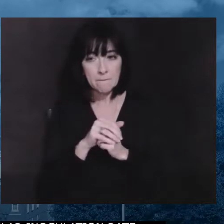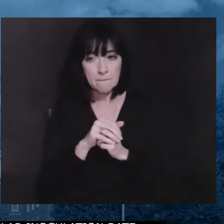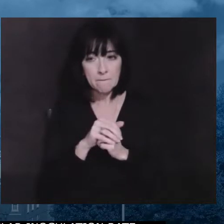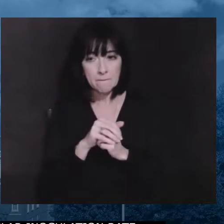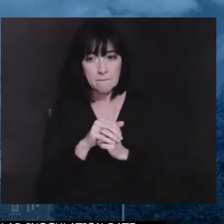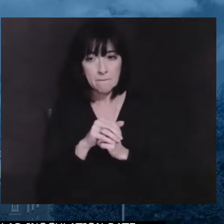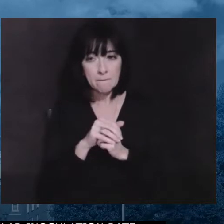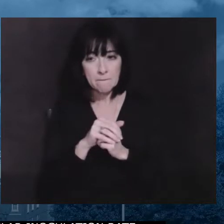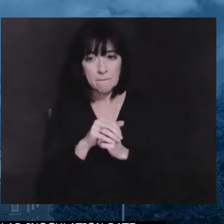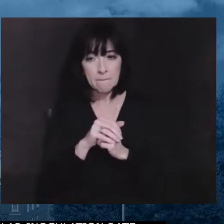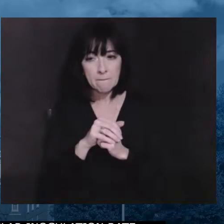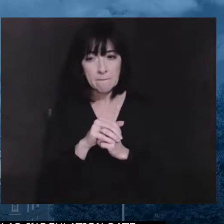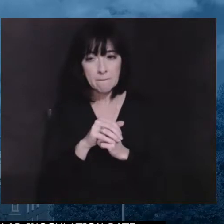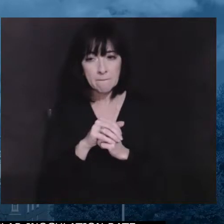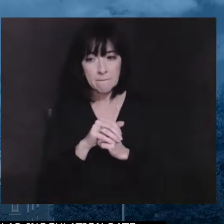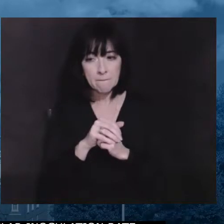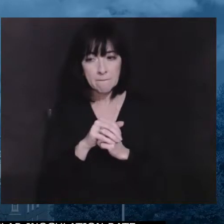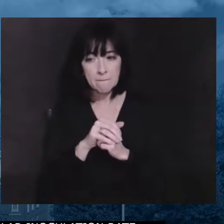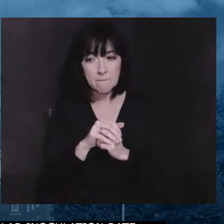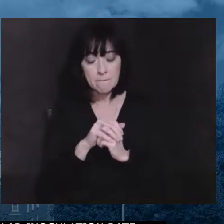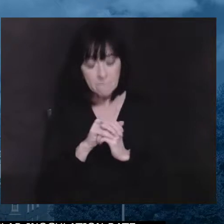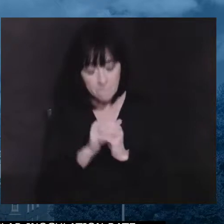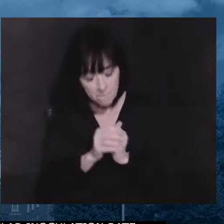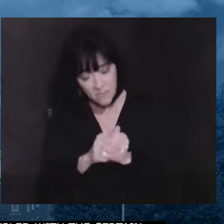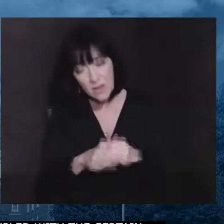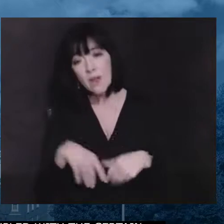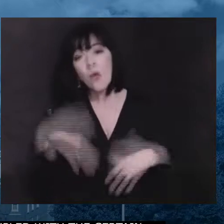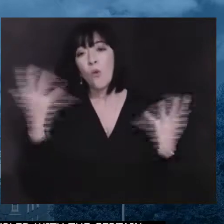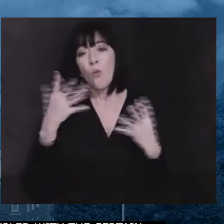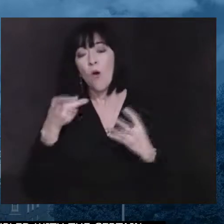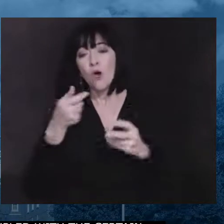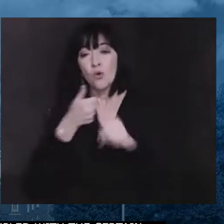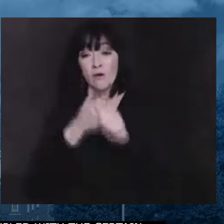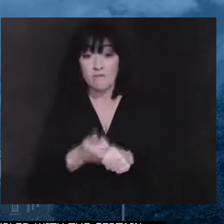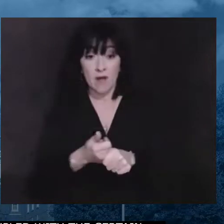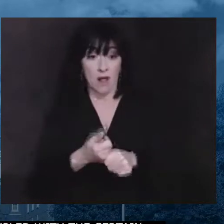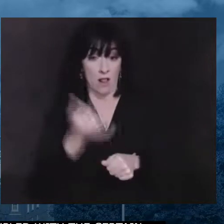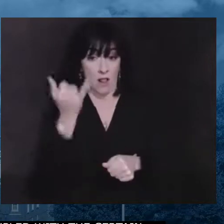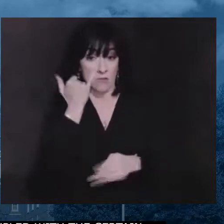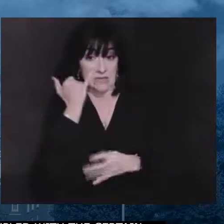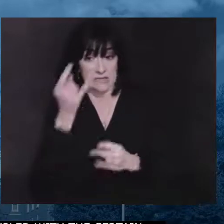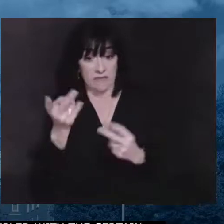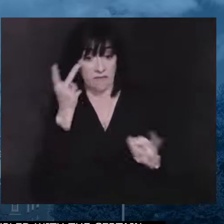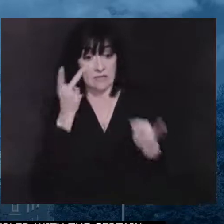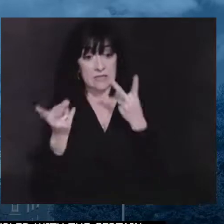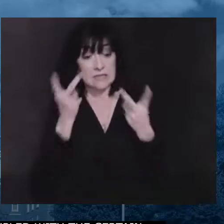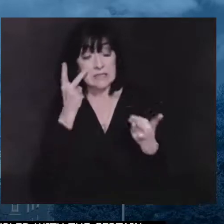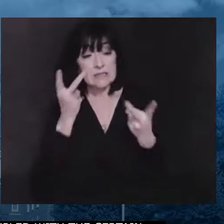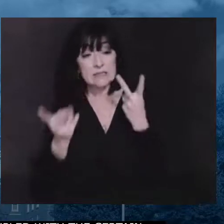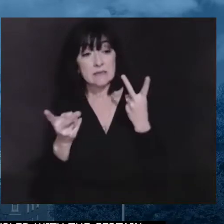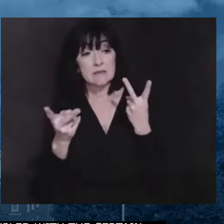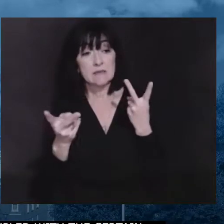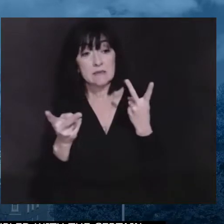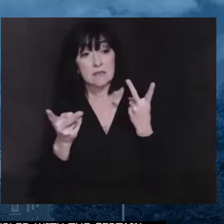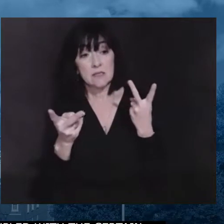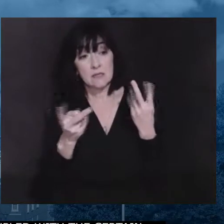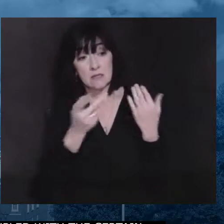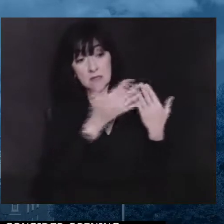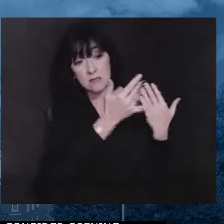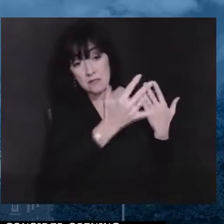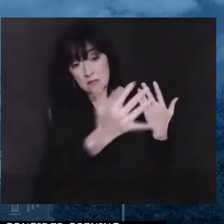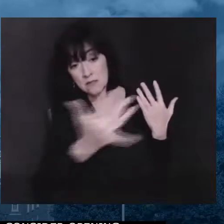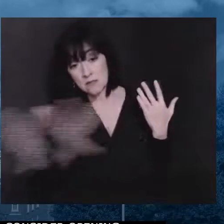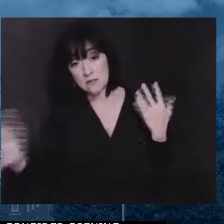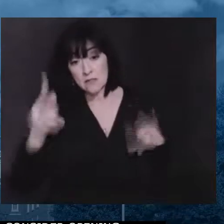consider opening things back up? What sort of metrics are you looking for? I guess I'd ask. Well, the first thing we're looking